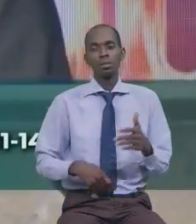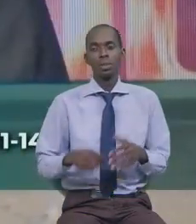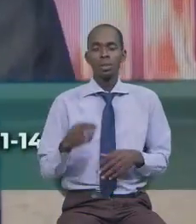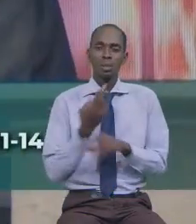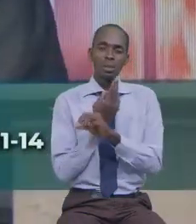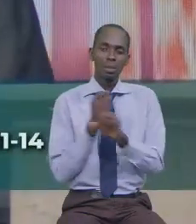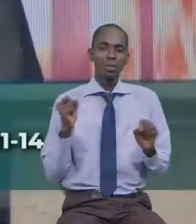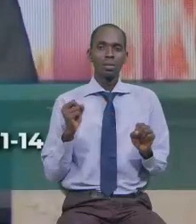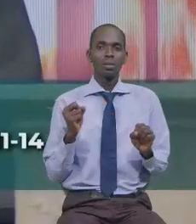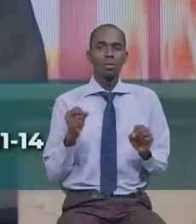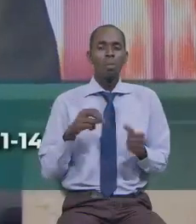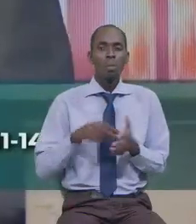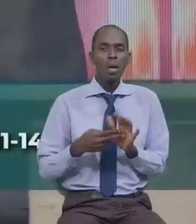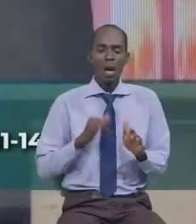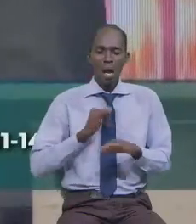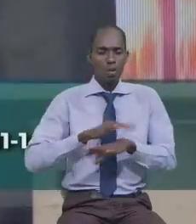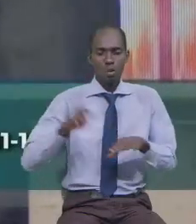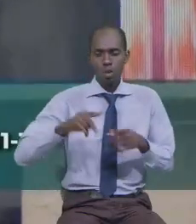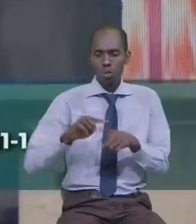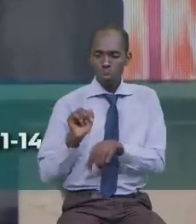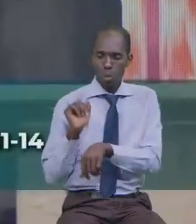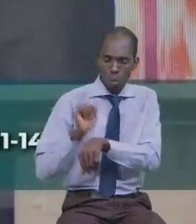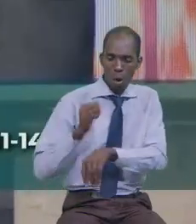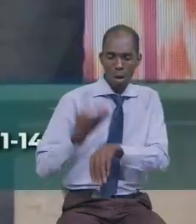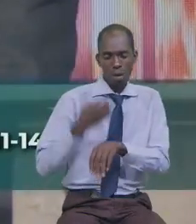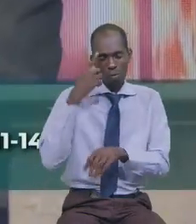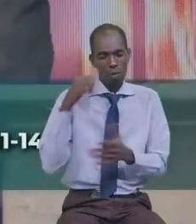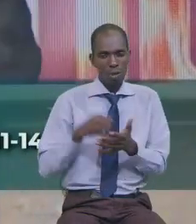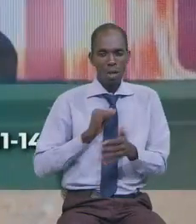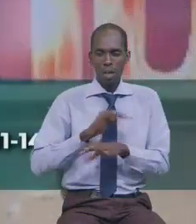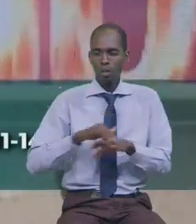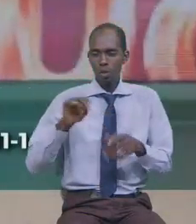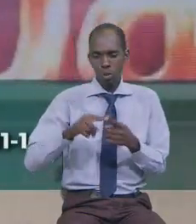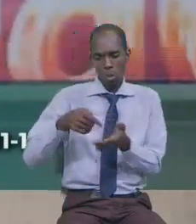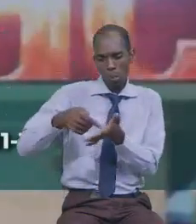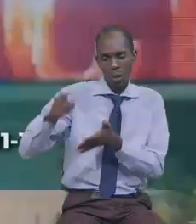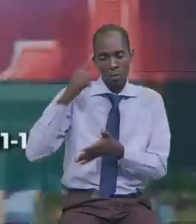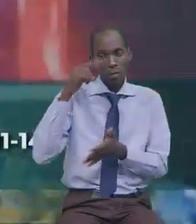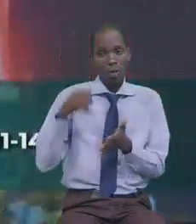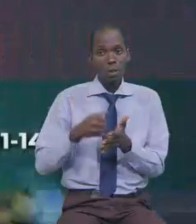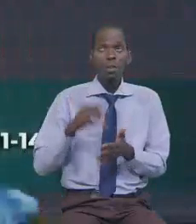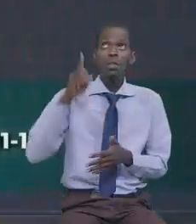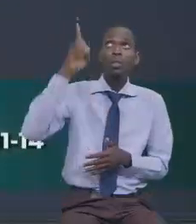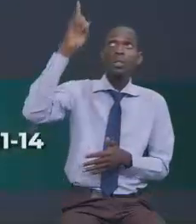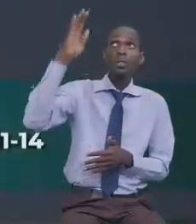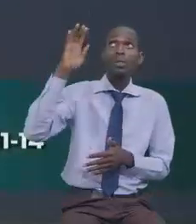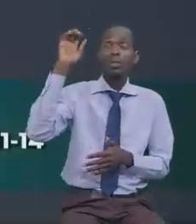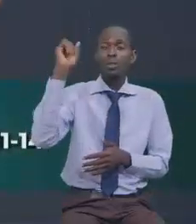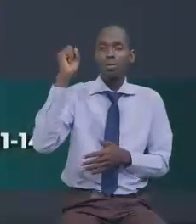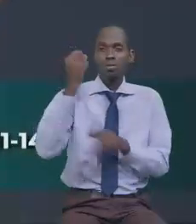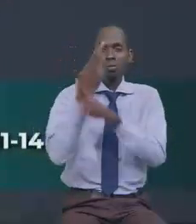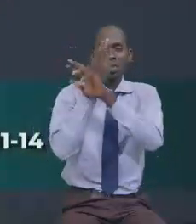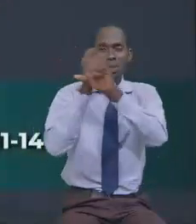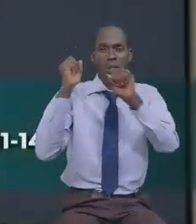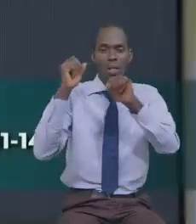I don't have to work for that. I don't have to pay anything for that. God's redemption